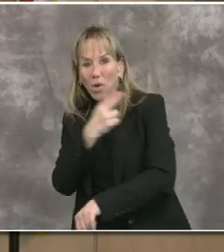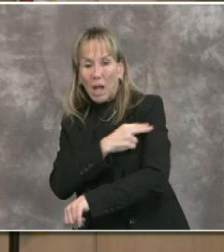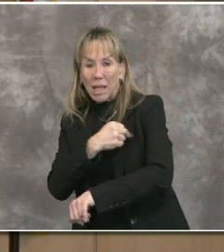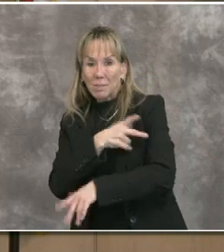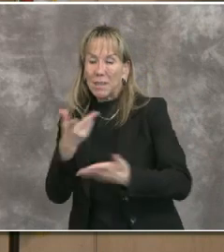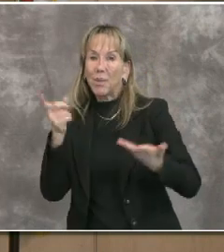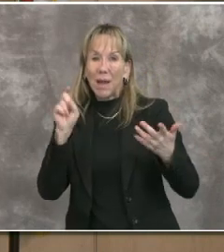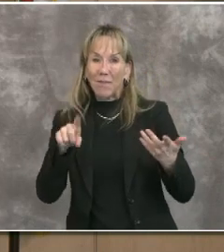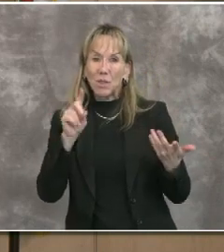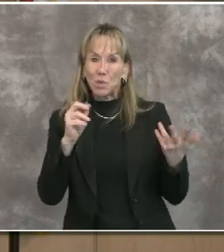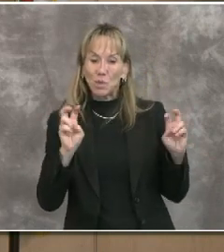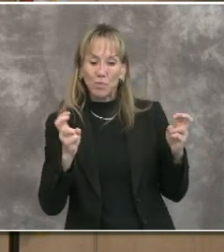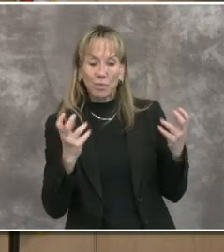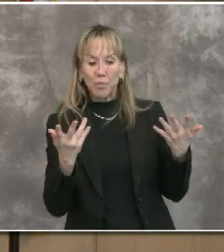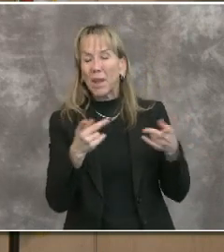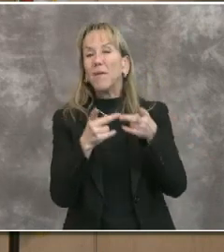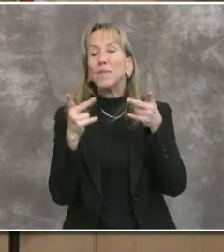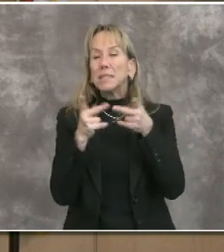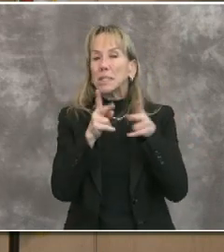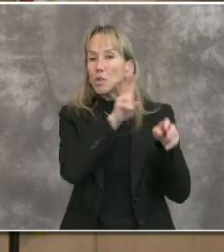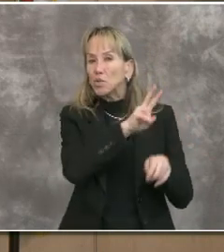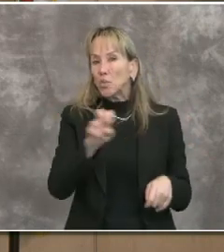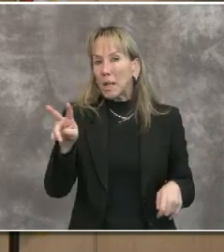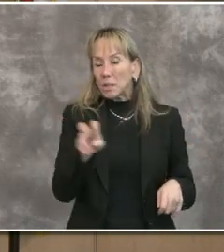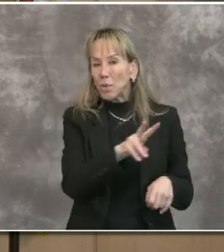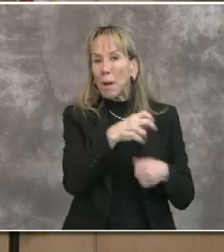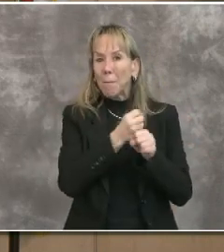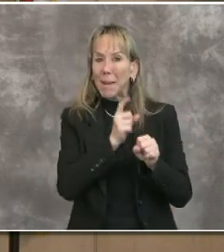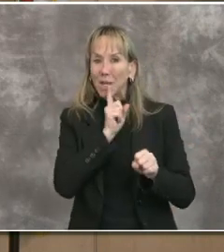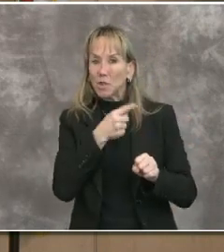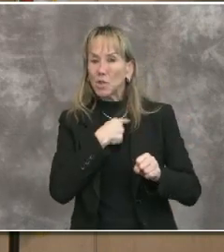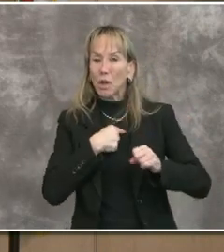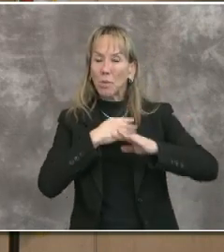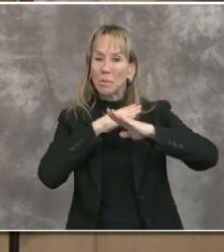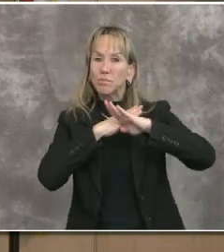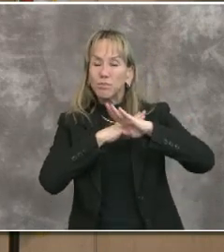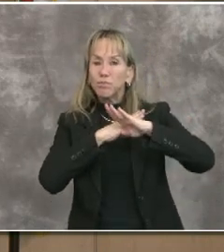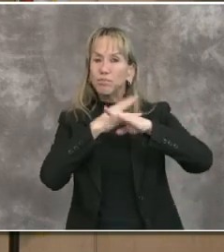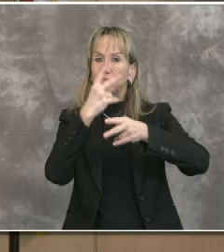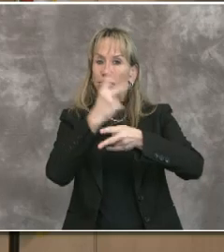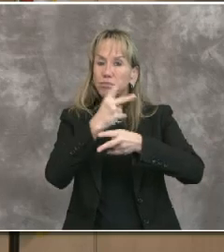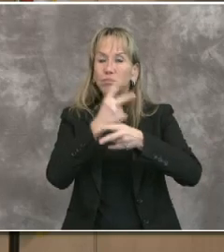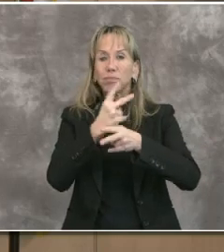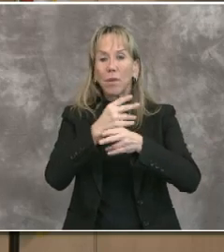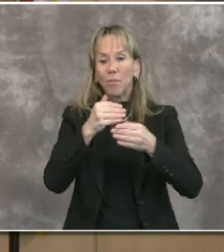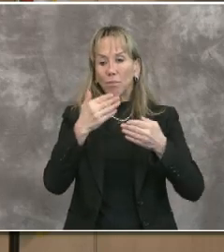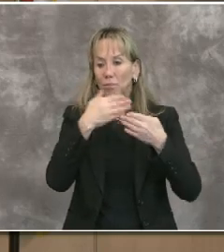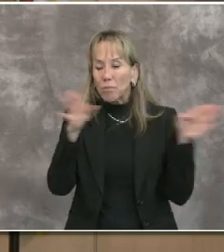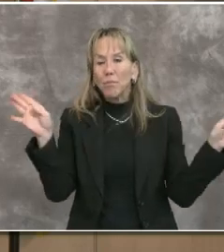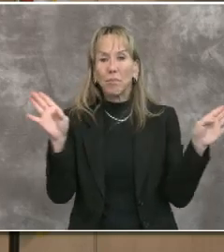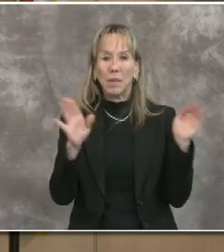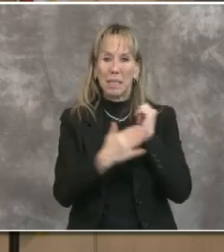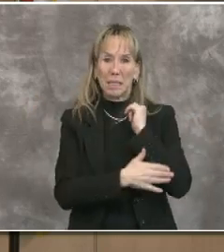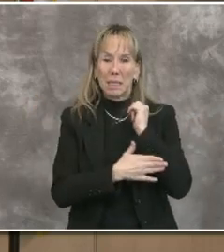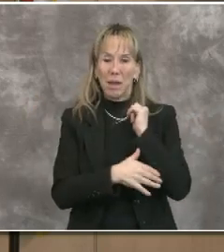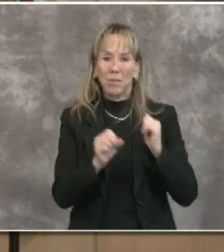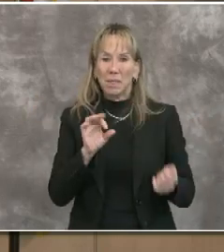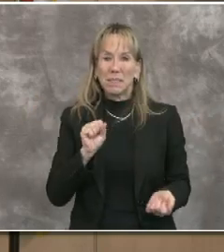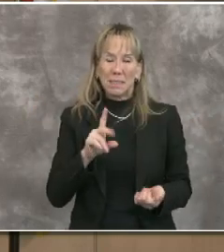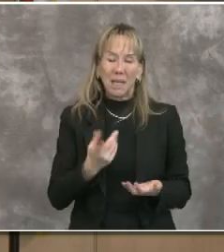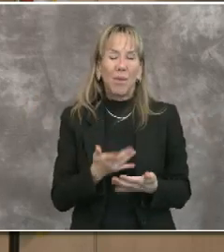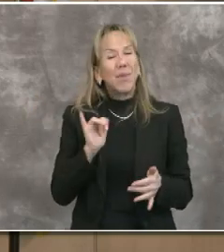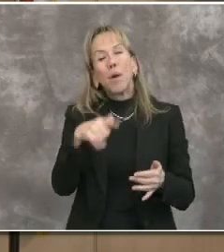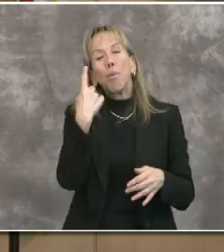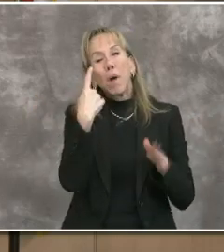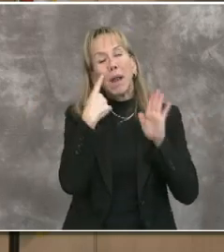make sure that there is we're taking advantage of capacity throughout the county to care for individuals. That's just an example of what